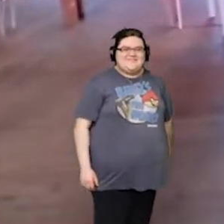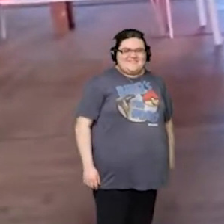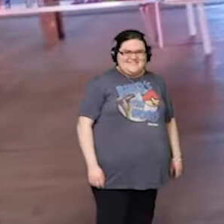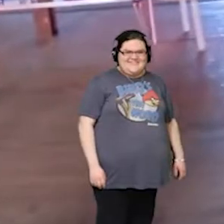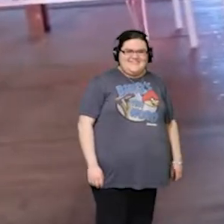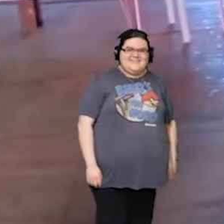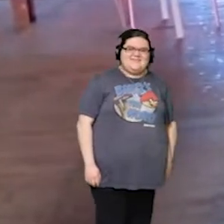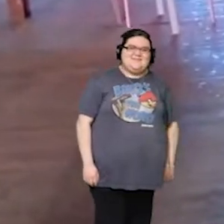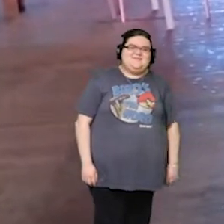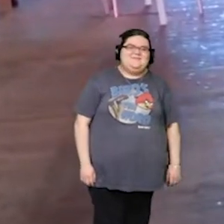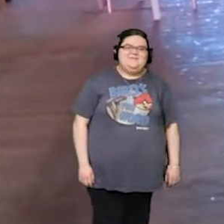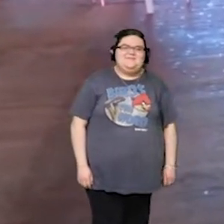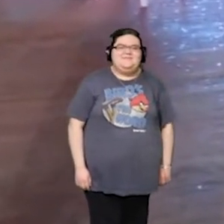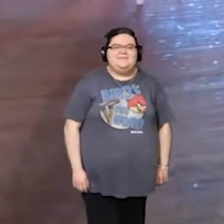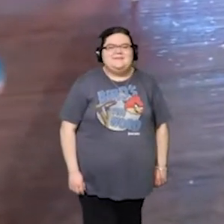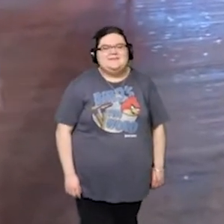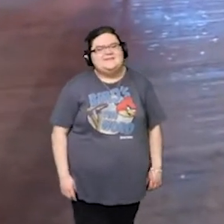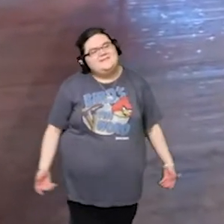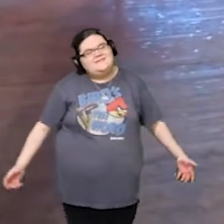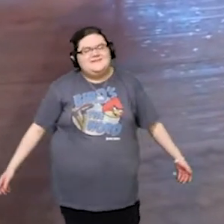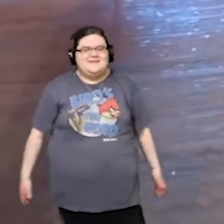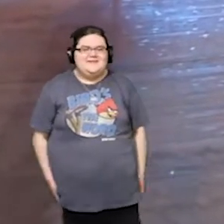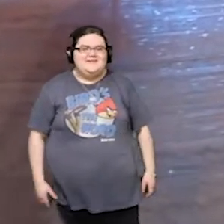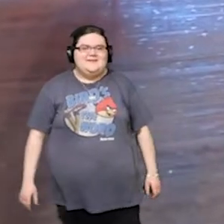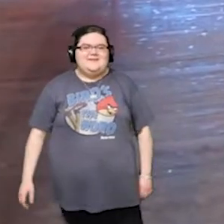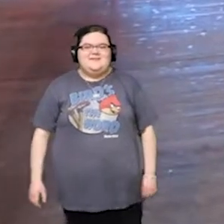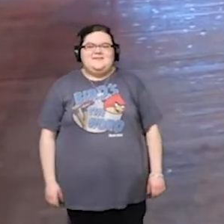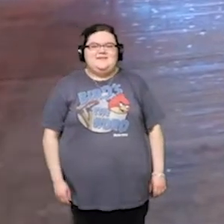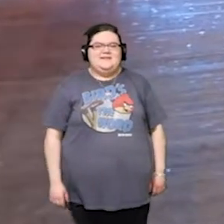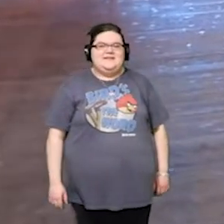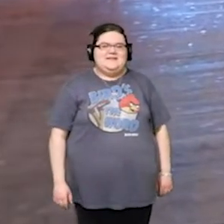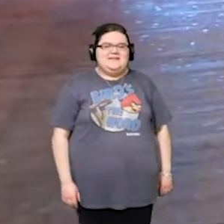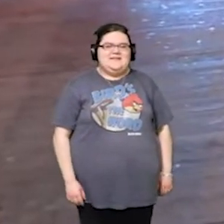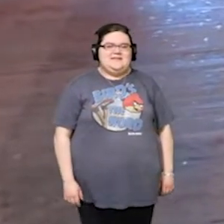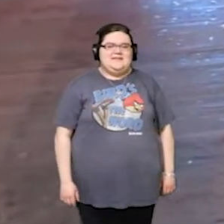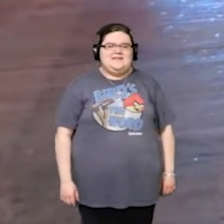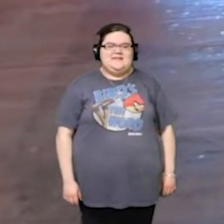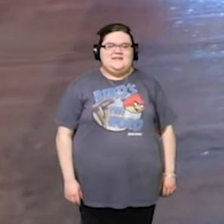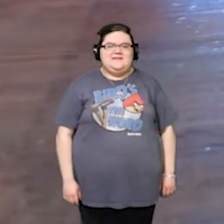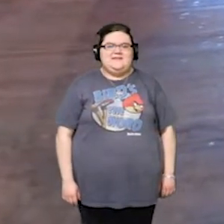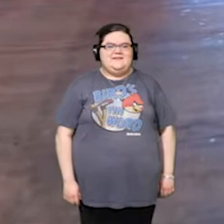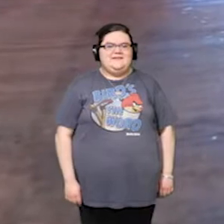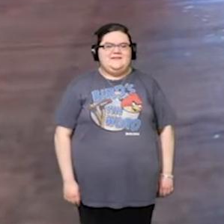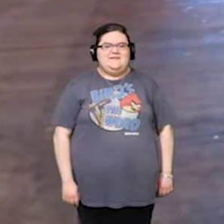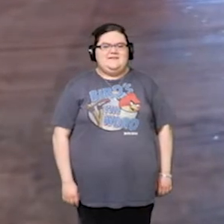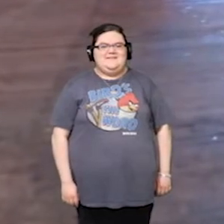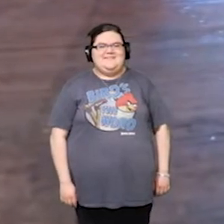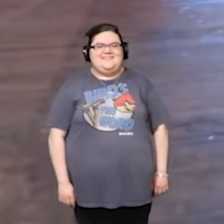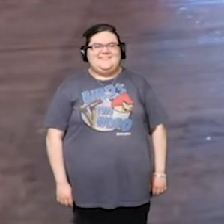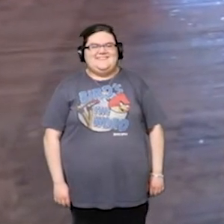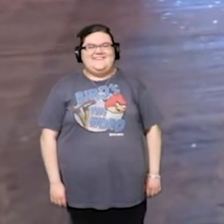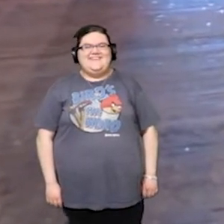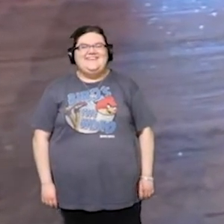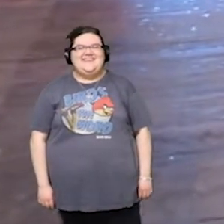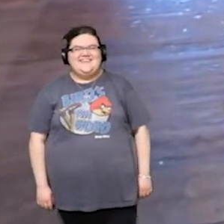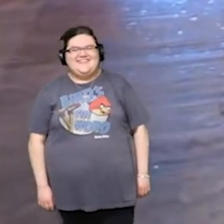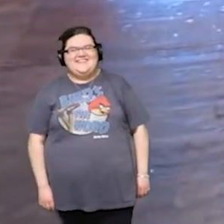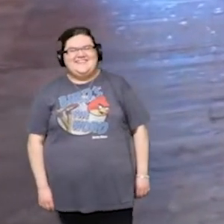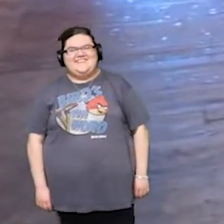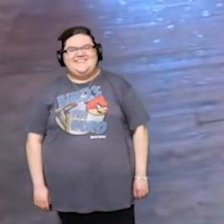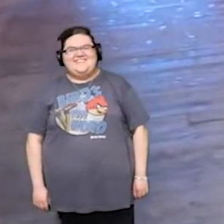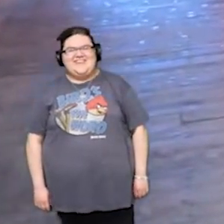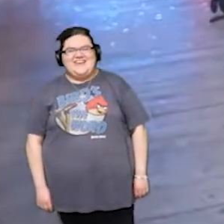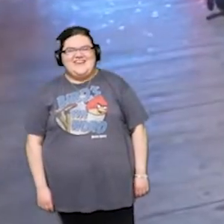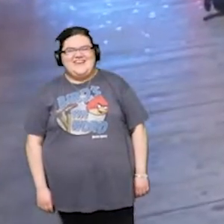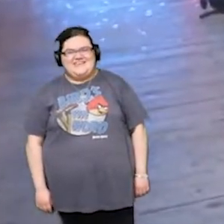I'm just gonna let it grow out. I wear a hood all the time. Are you going for it? Then? Yeah, I might do like a charity stream on Kirsty's channel,